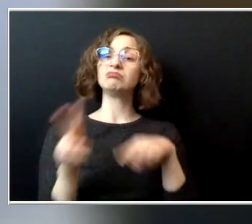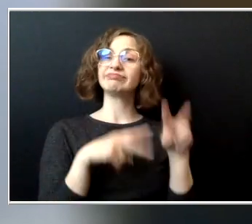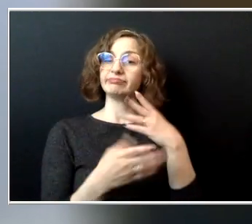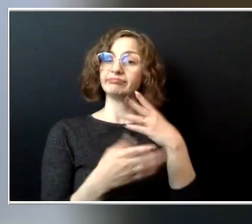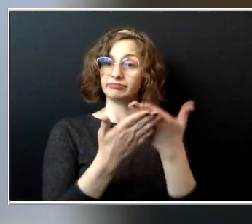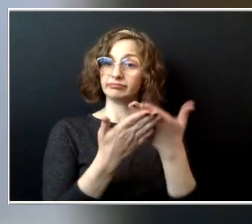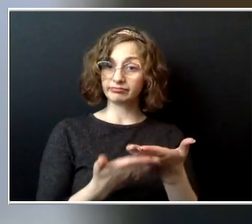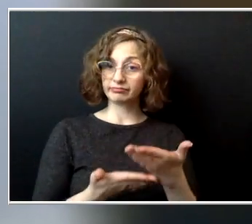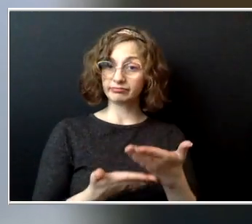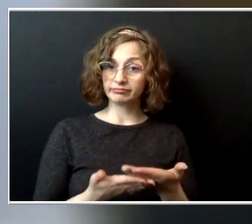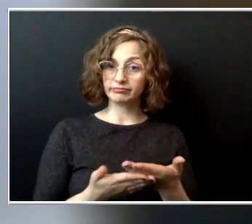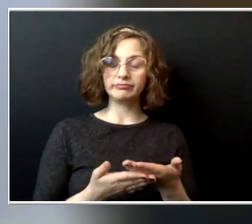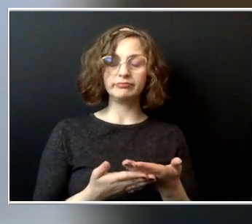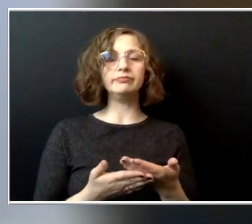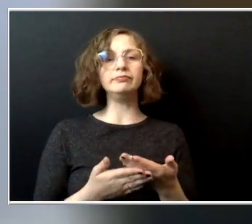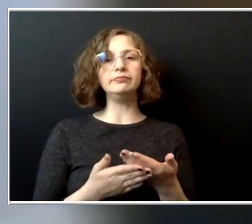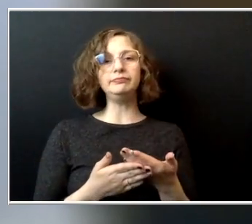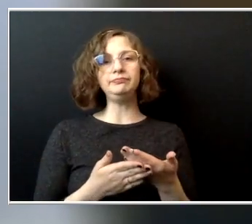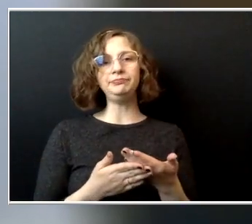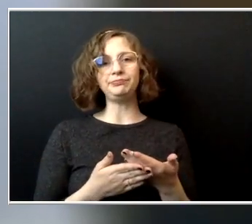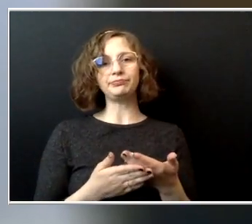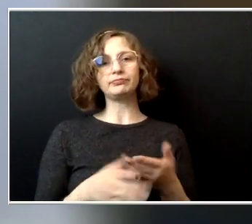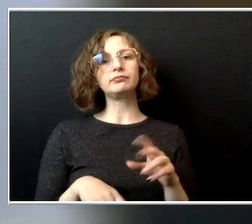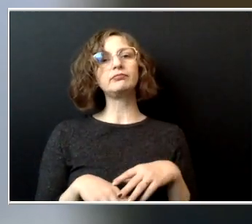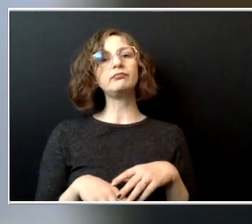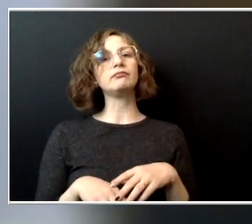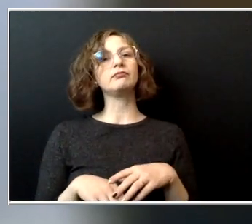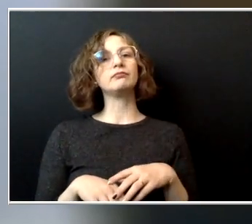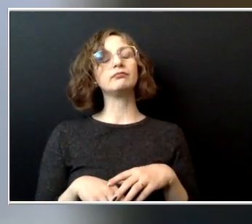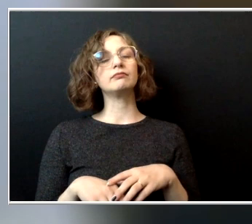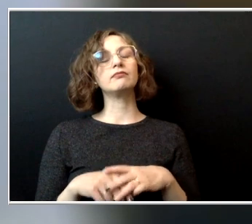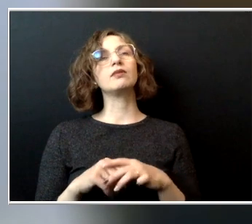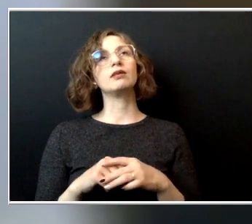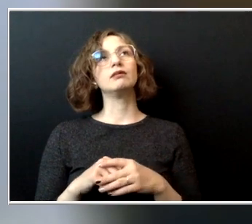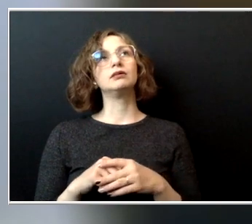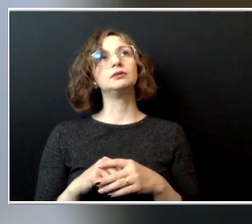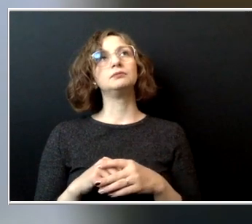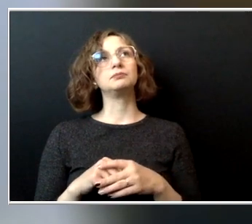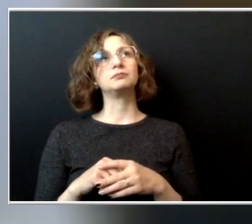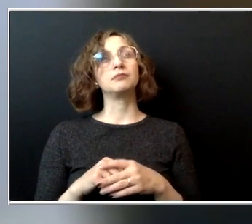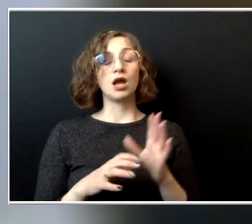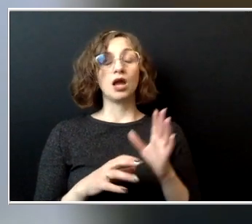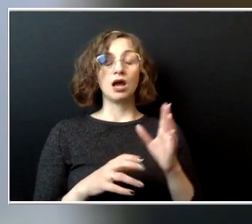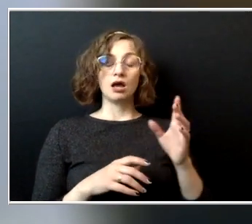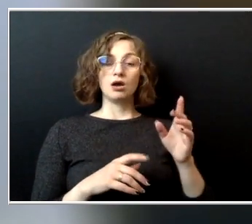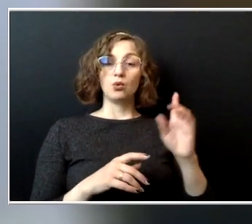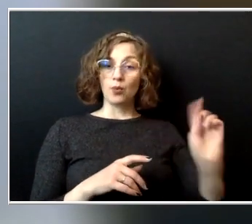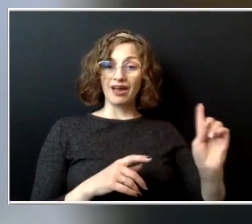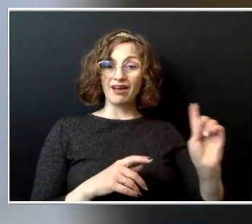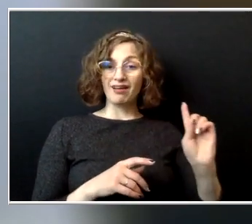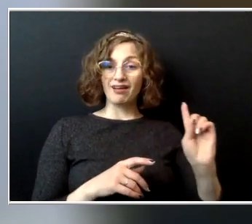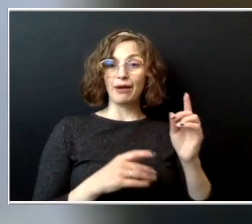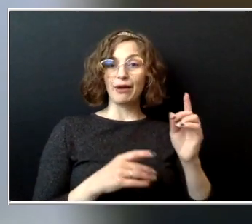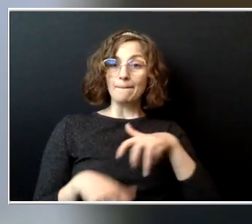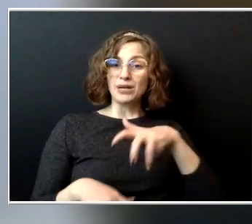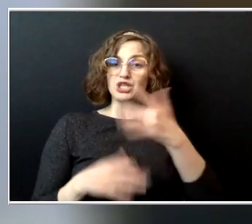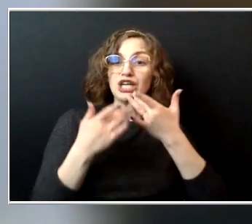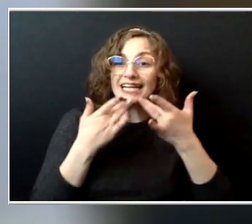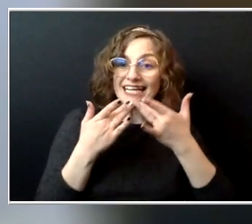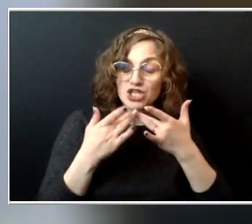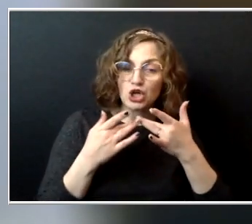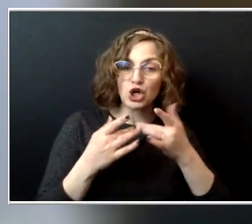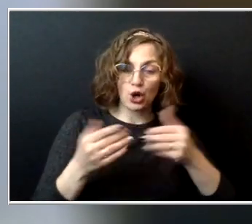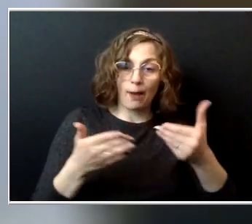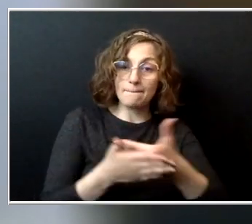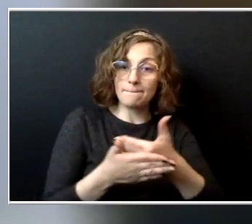the babies that are born to women in the maternity deserts, the neonatal mortality